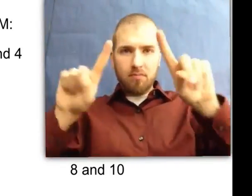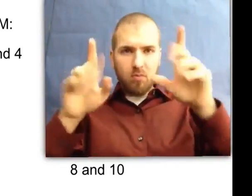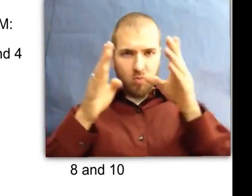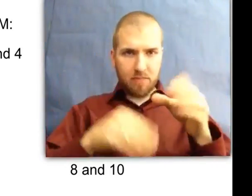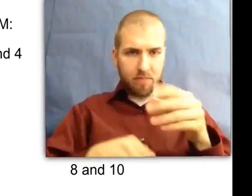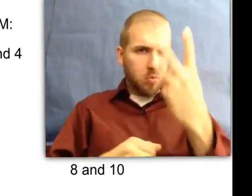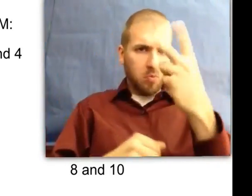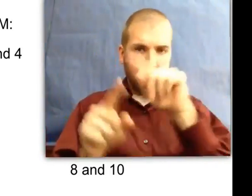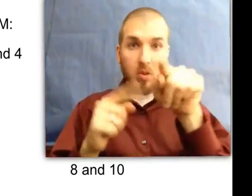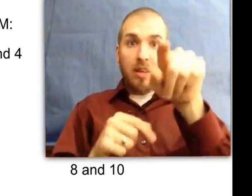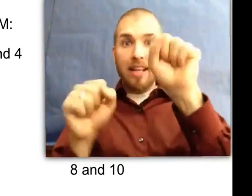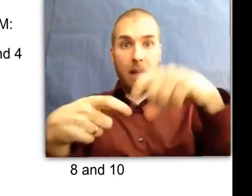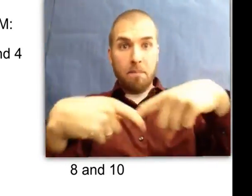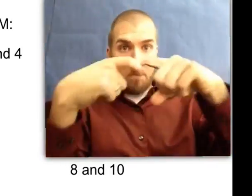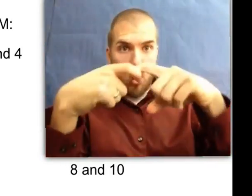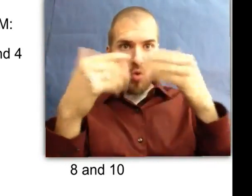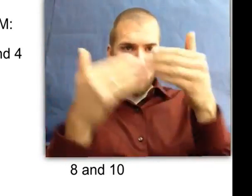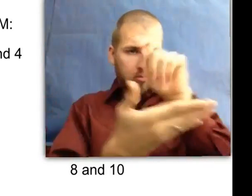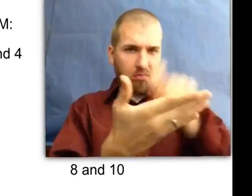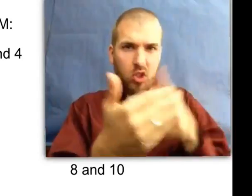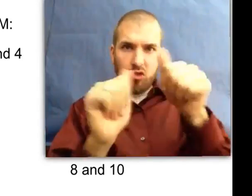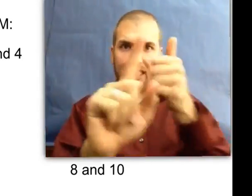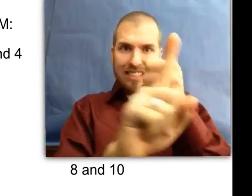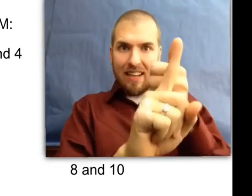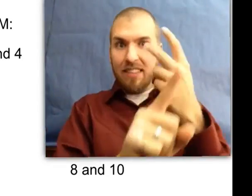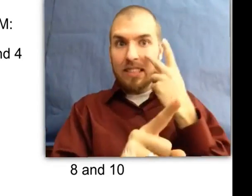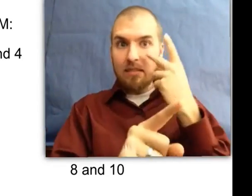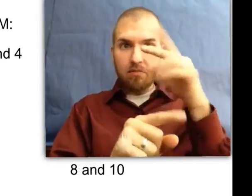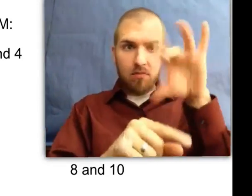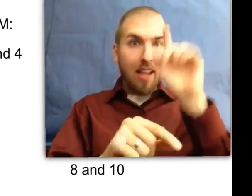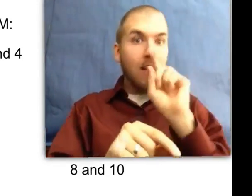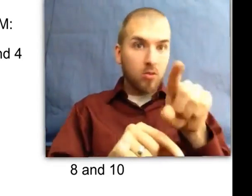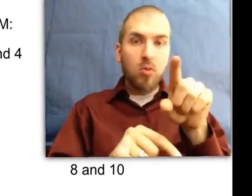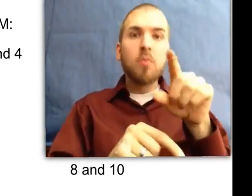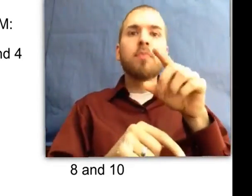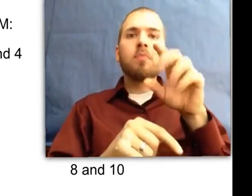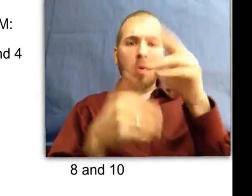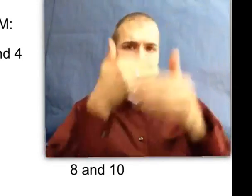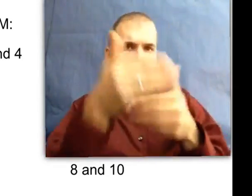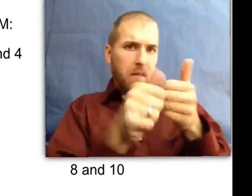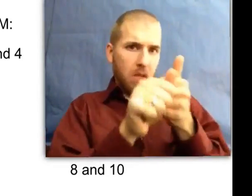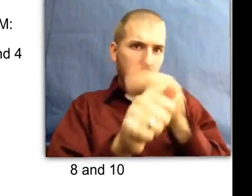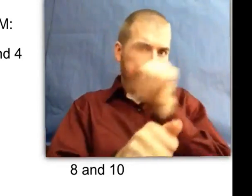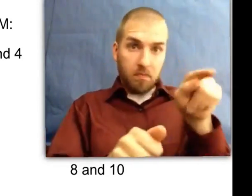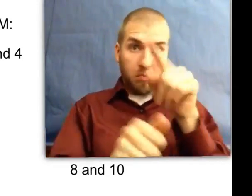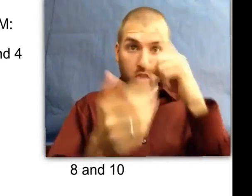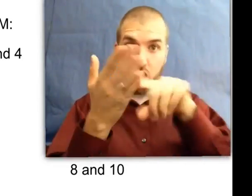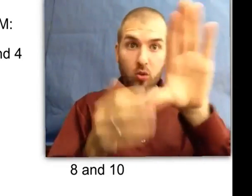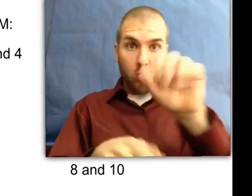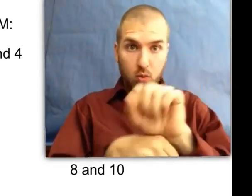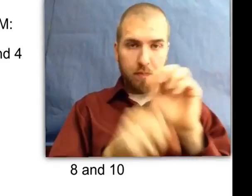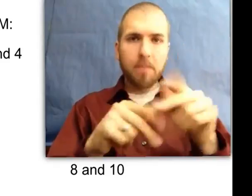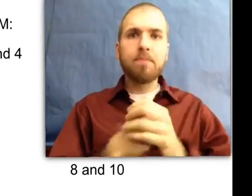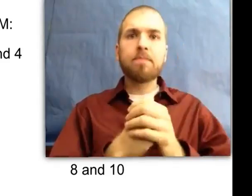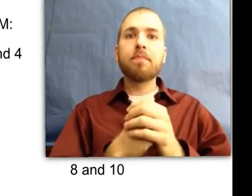out the LCM for these number groups. So you can pause the video and figure out these, and then we'll